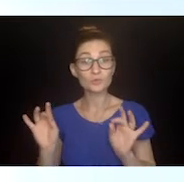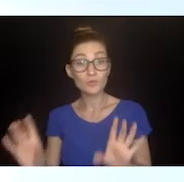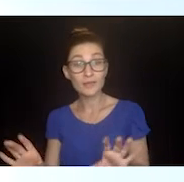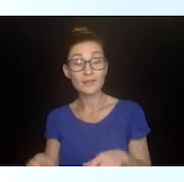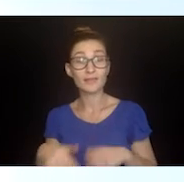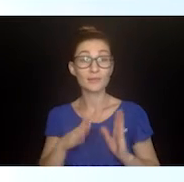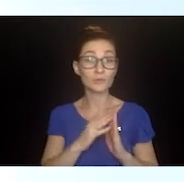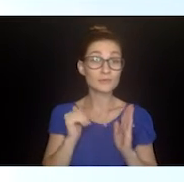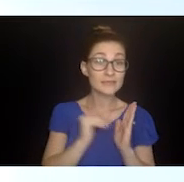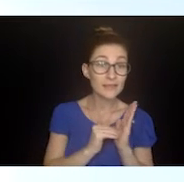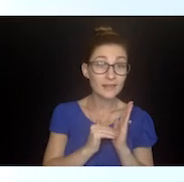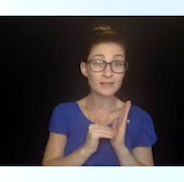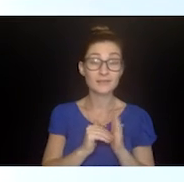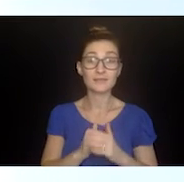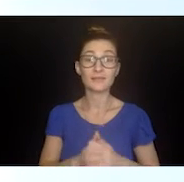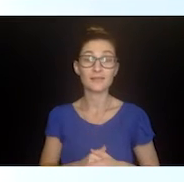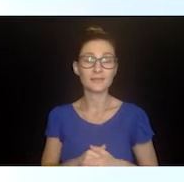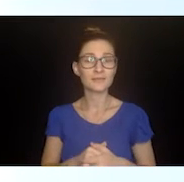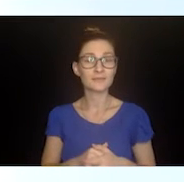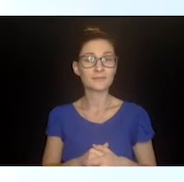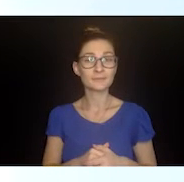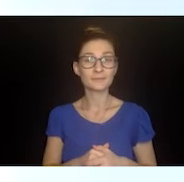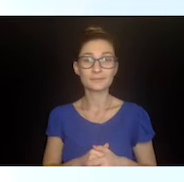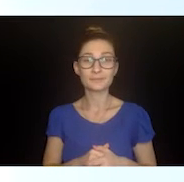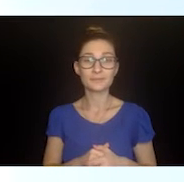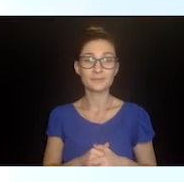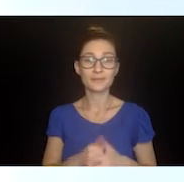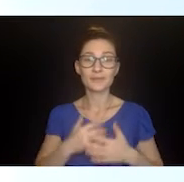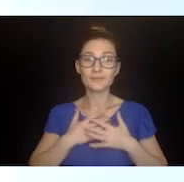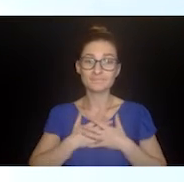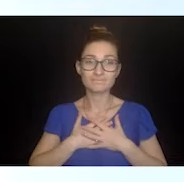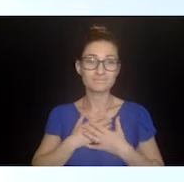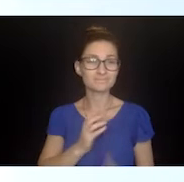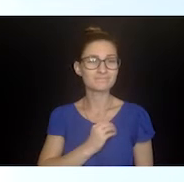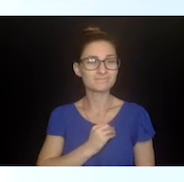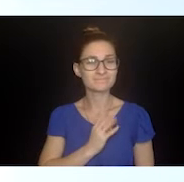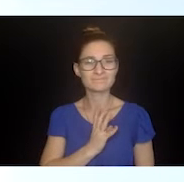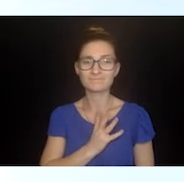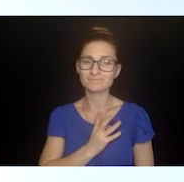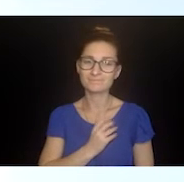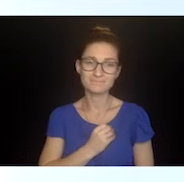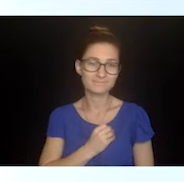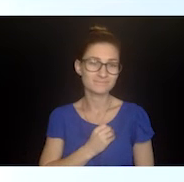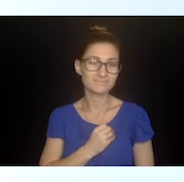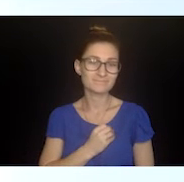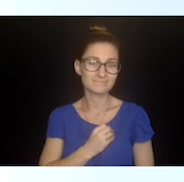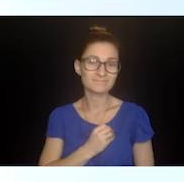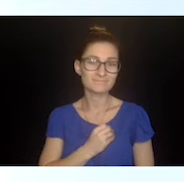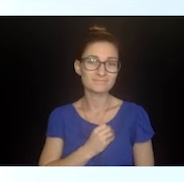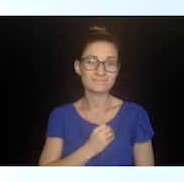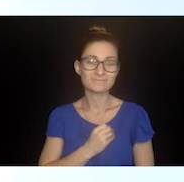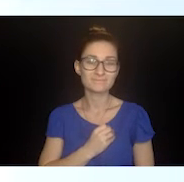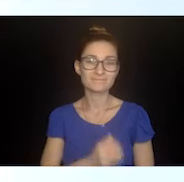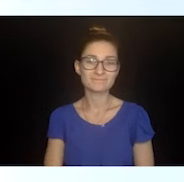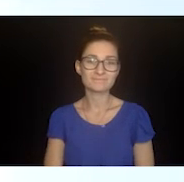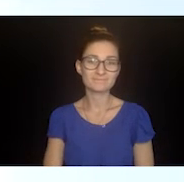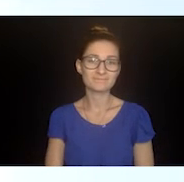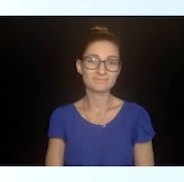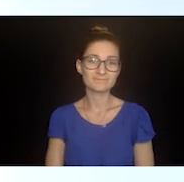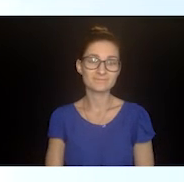Australia and here in New Zealand. It just warms my heart, and I just